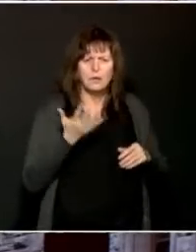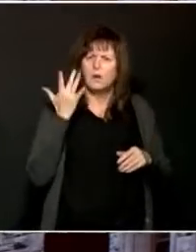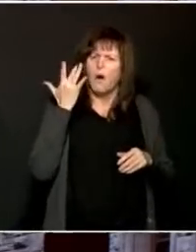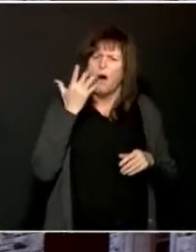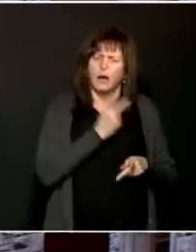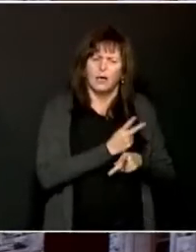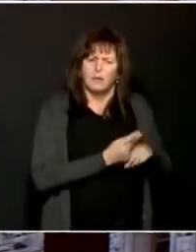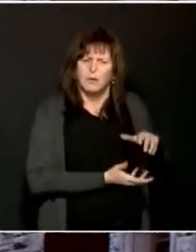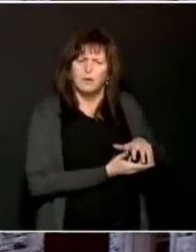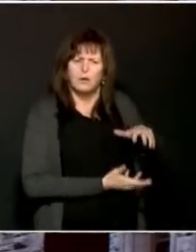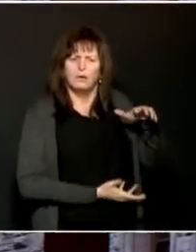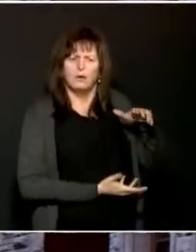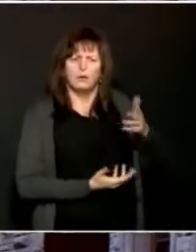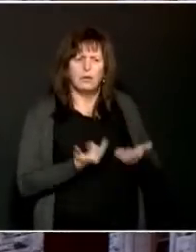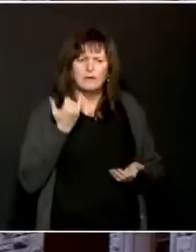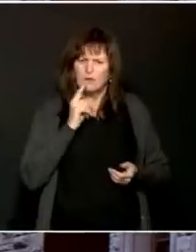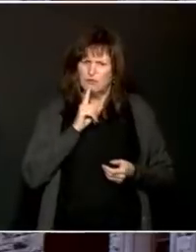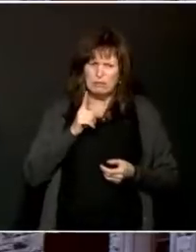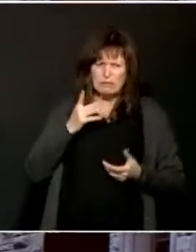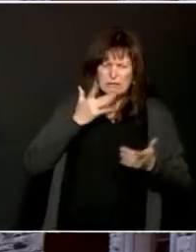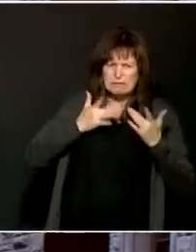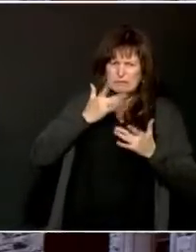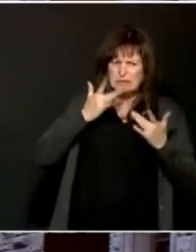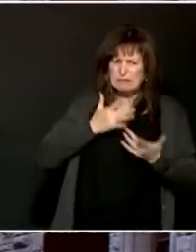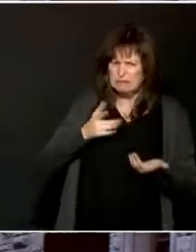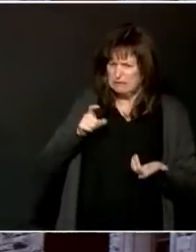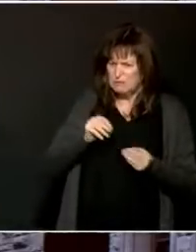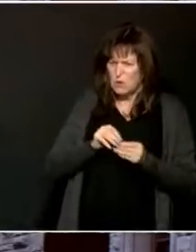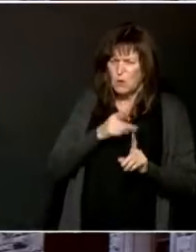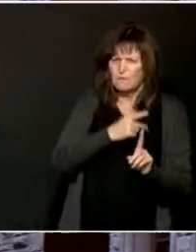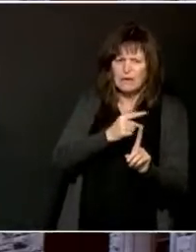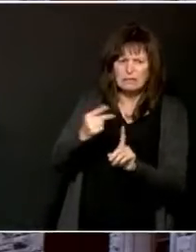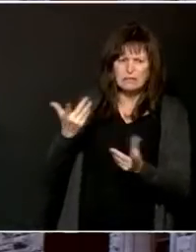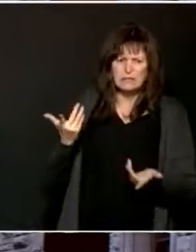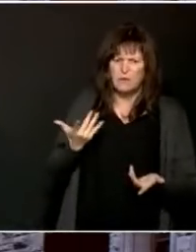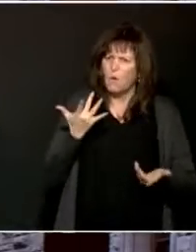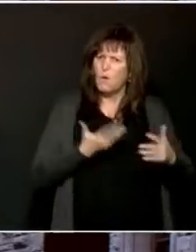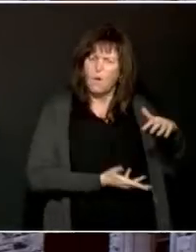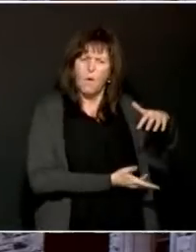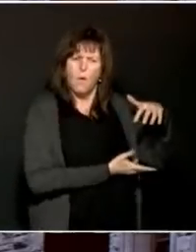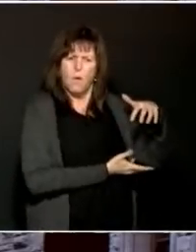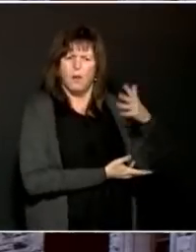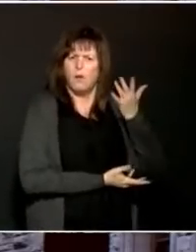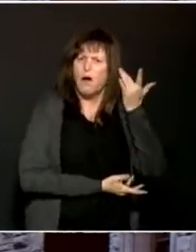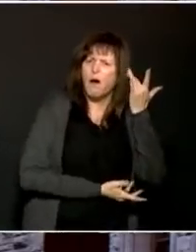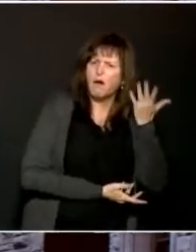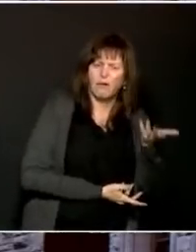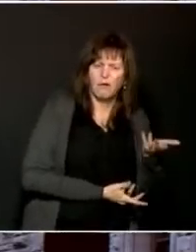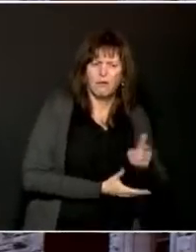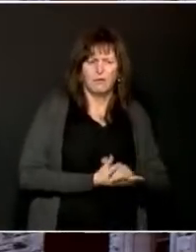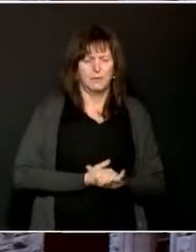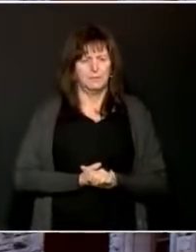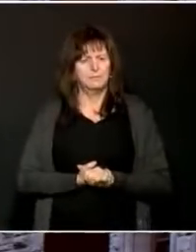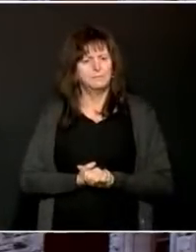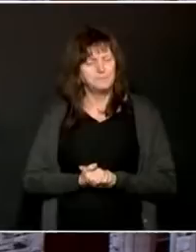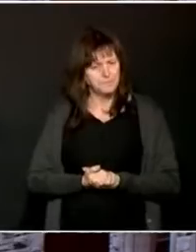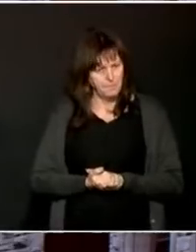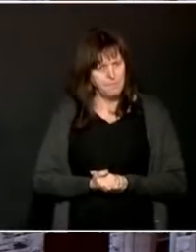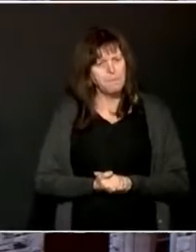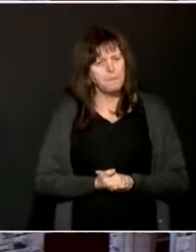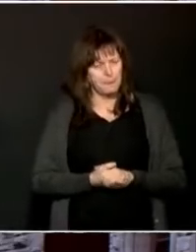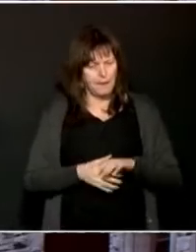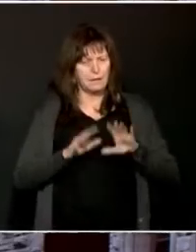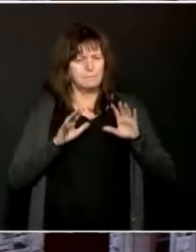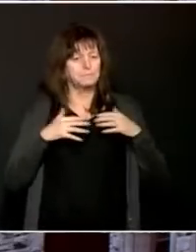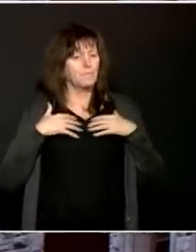So I think the question was more in relation to some of the health units and their supply and how the vaccine rollout